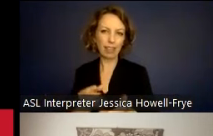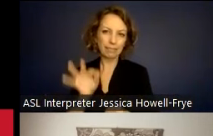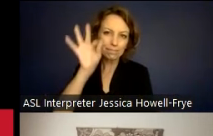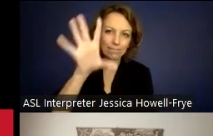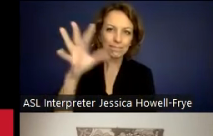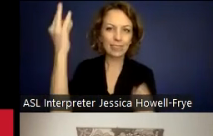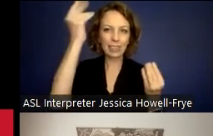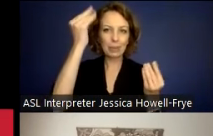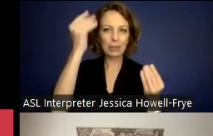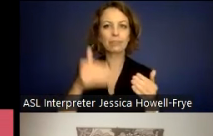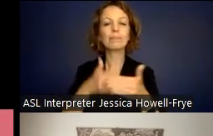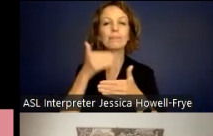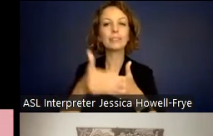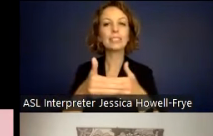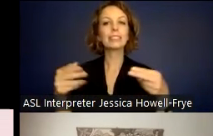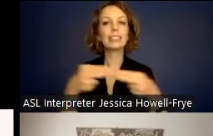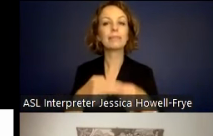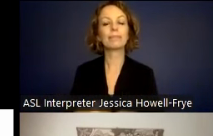Please advance.